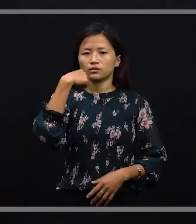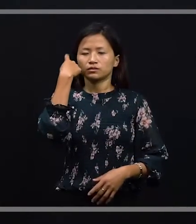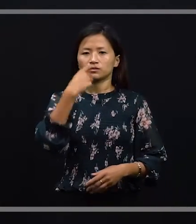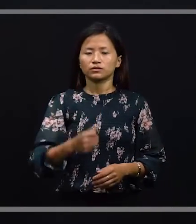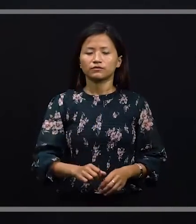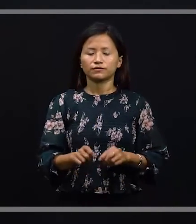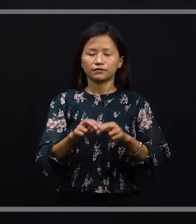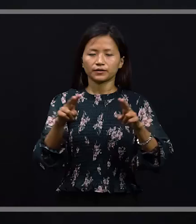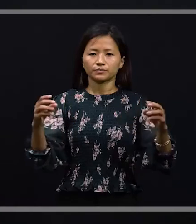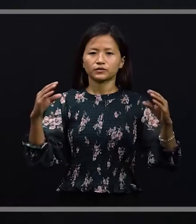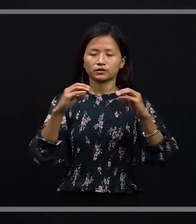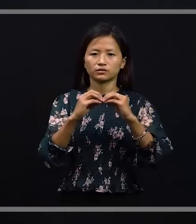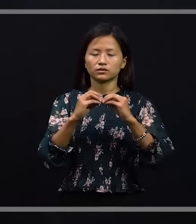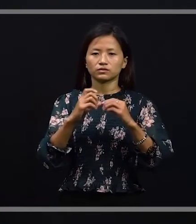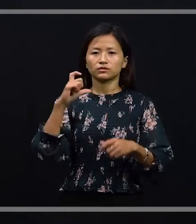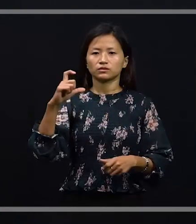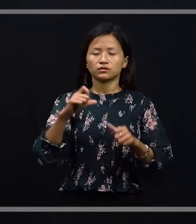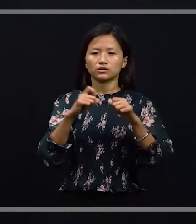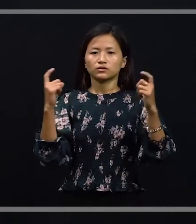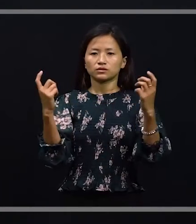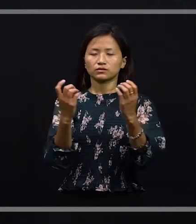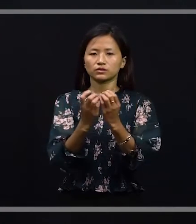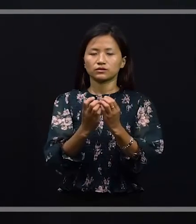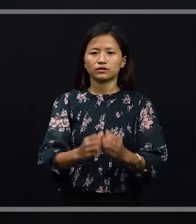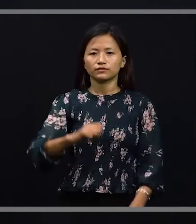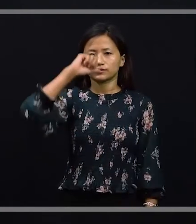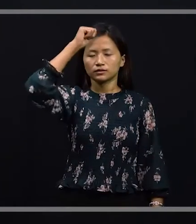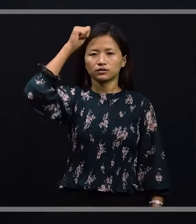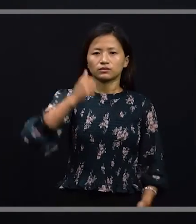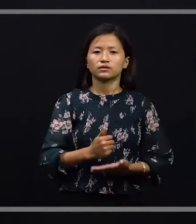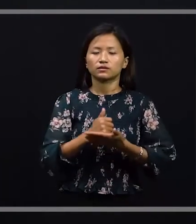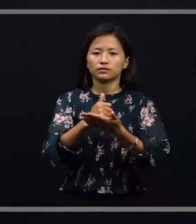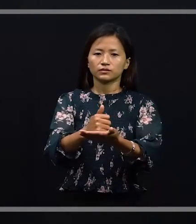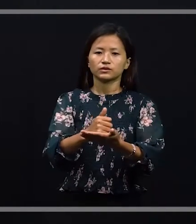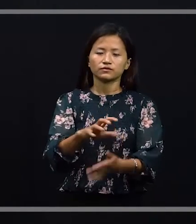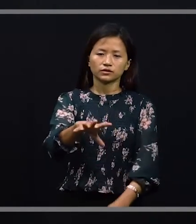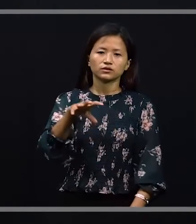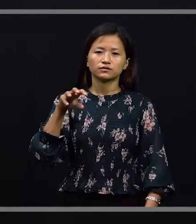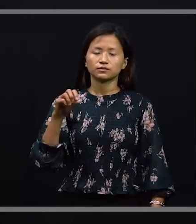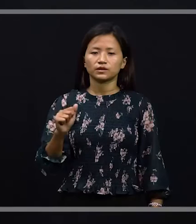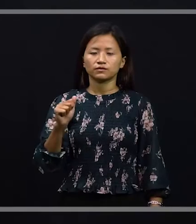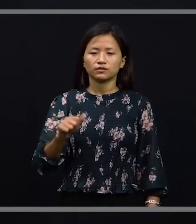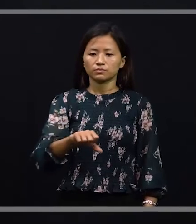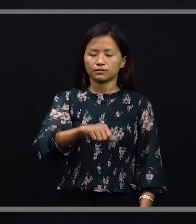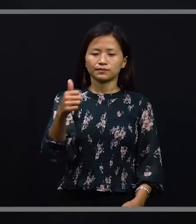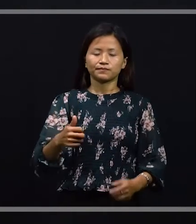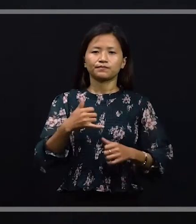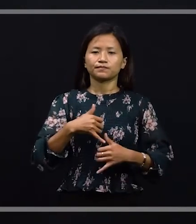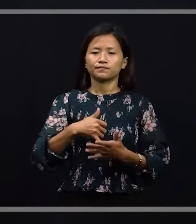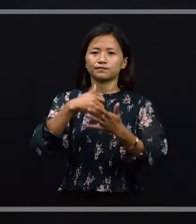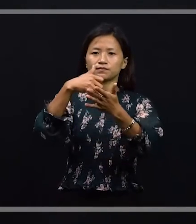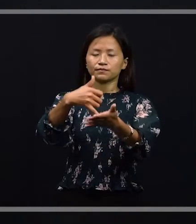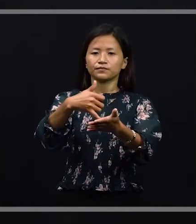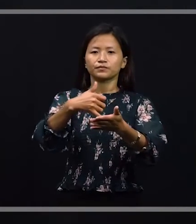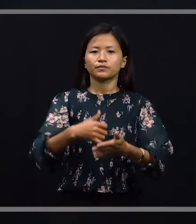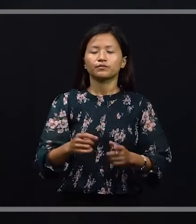similarly like the other social reformers, there was Periyar Ramasamy, who also worked for the caste system, and then